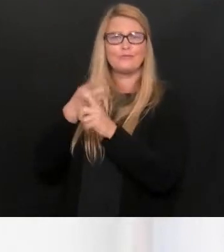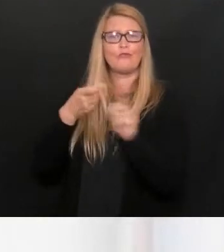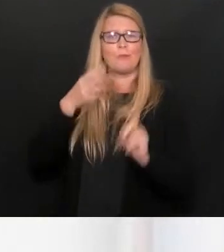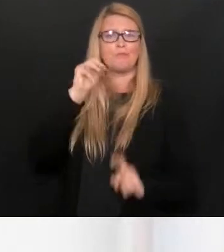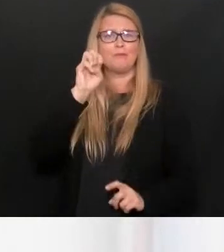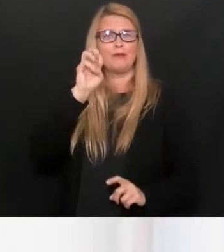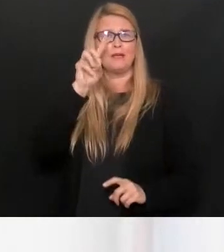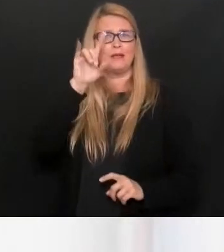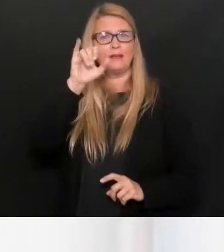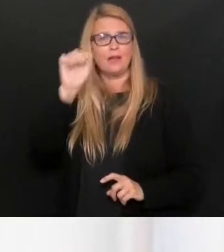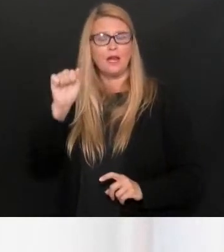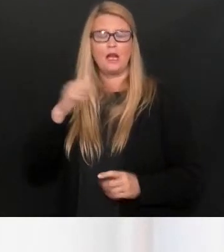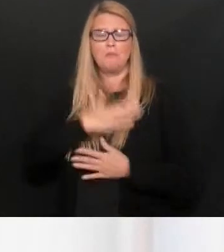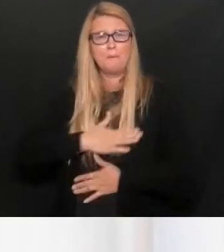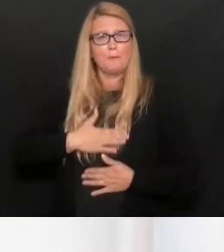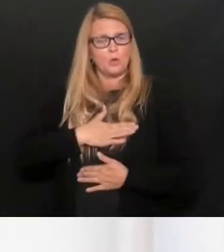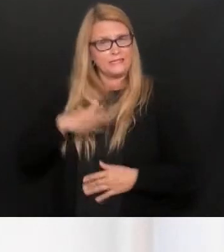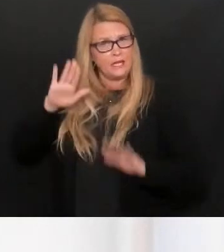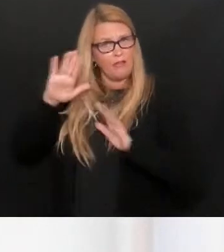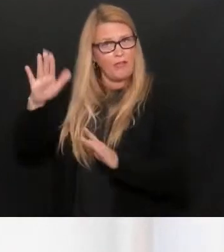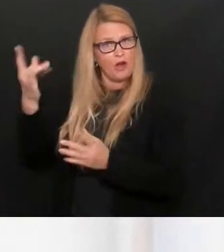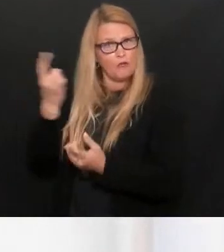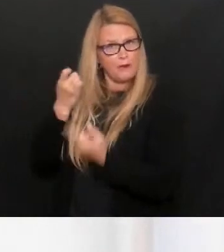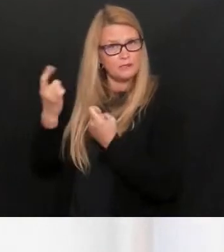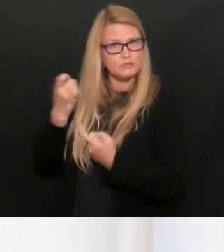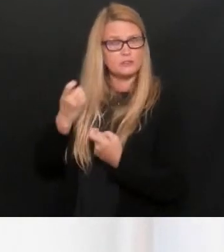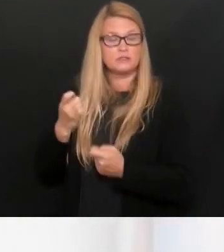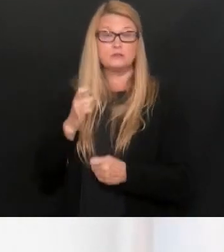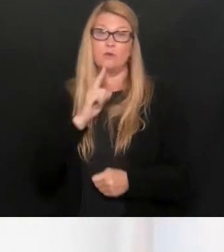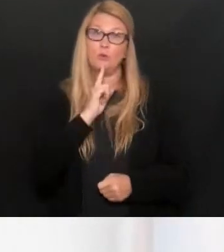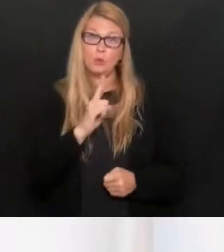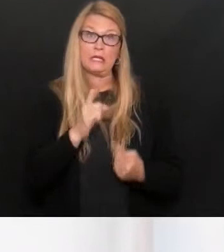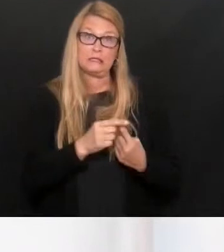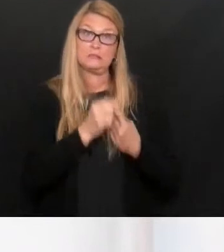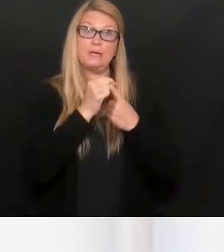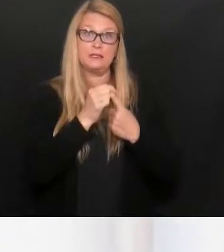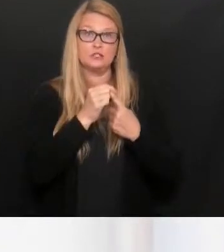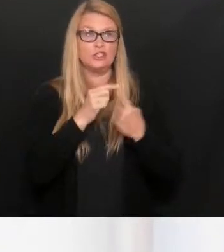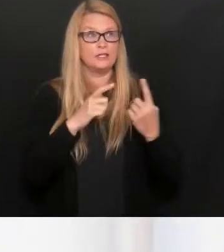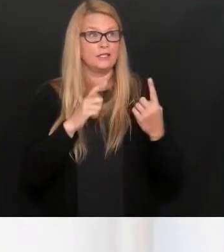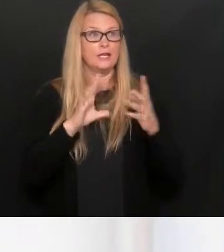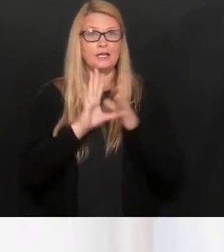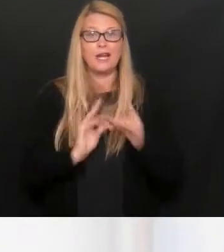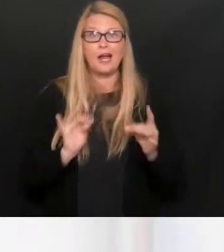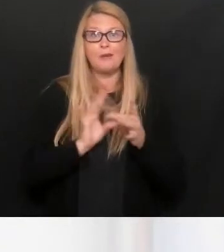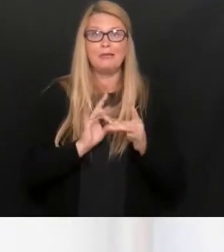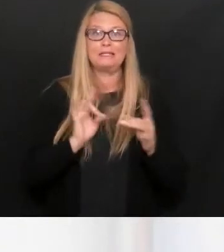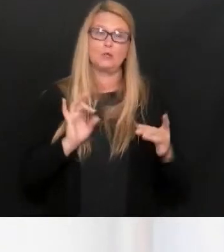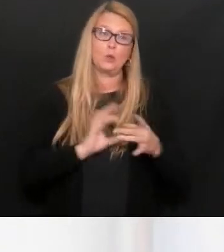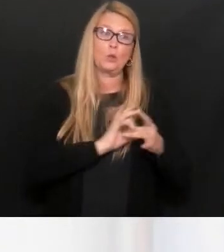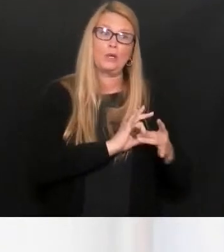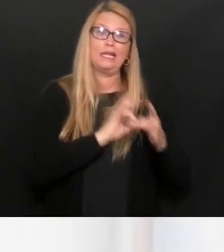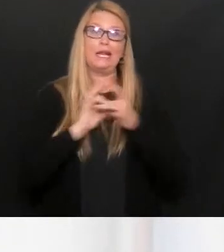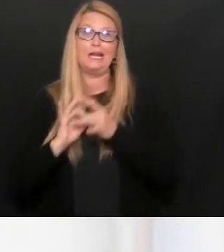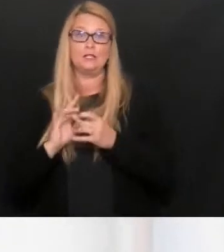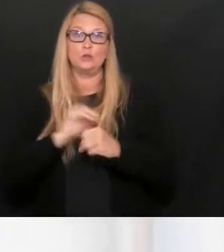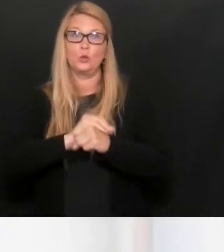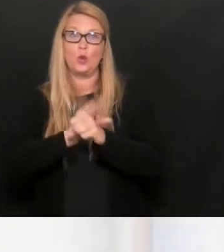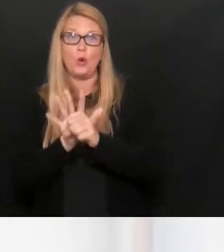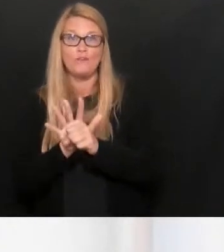I appreciate all the questions and everything, especially questions that, you know, are related to COVID and not just